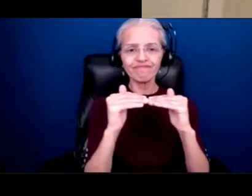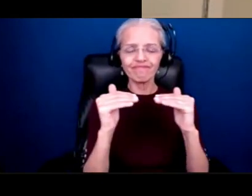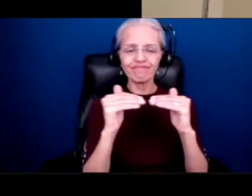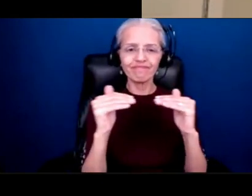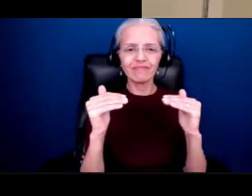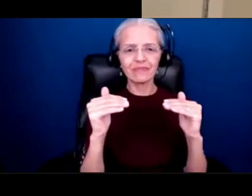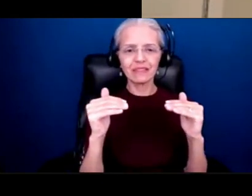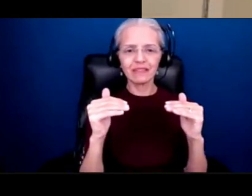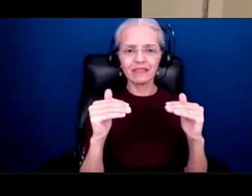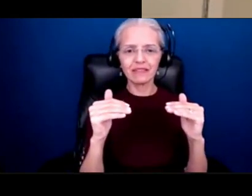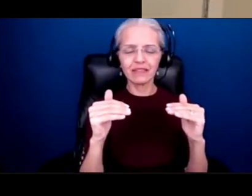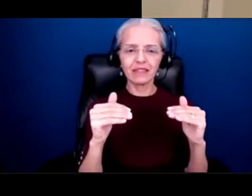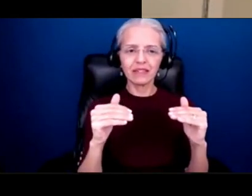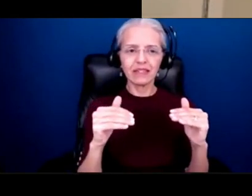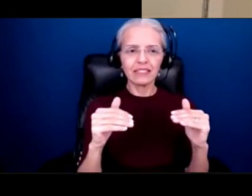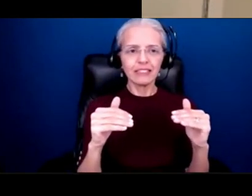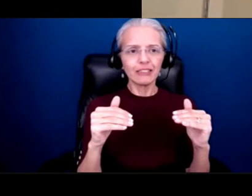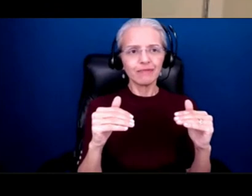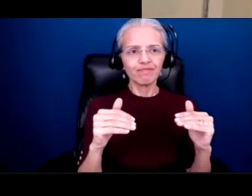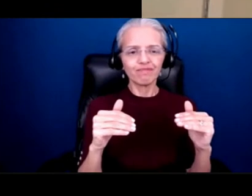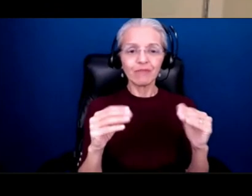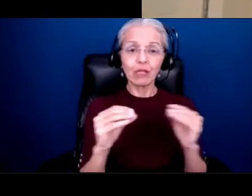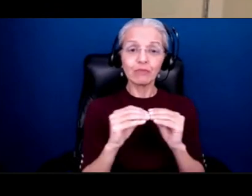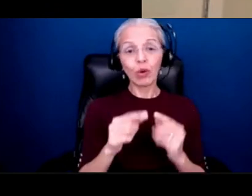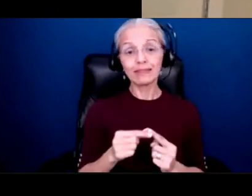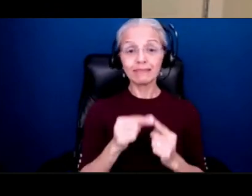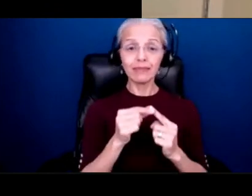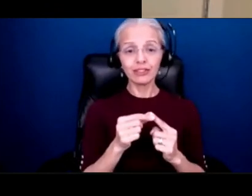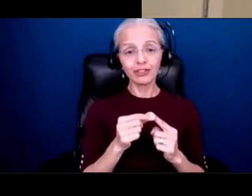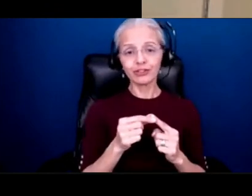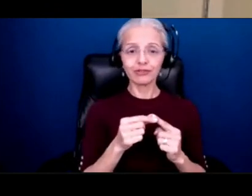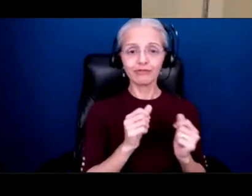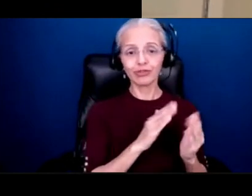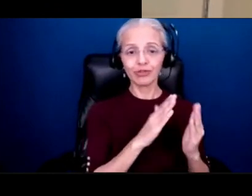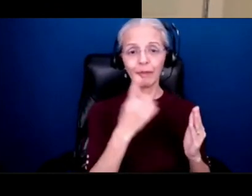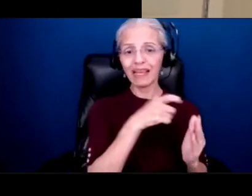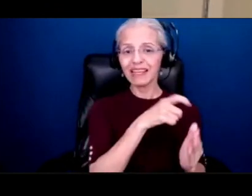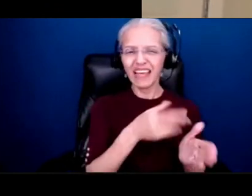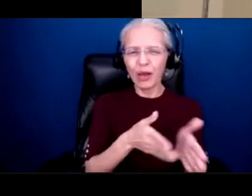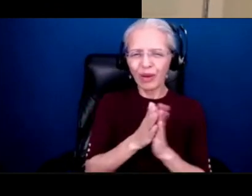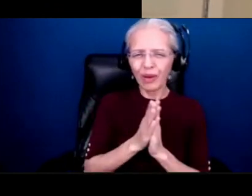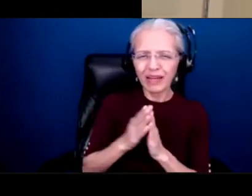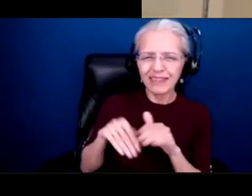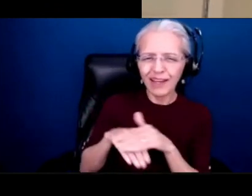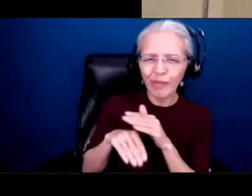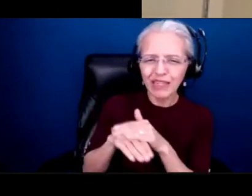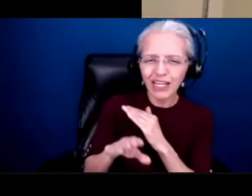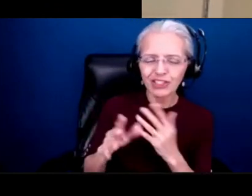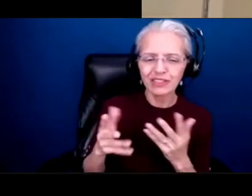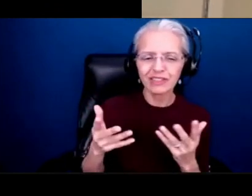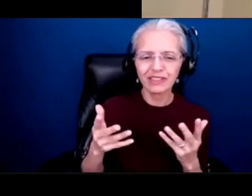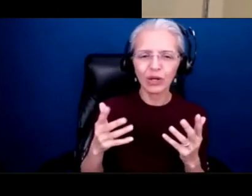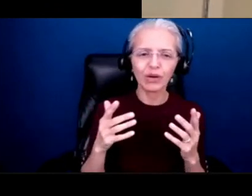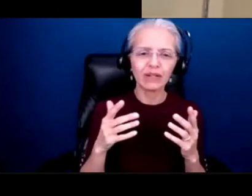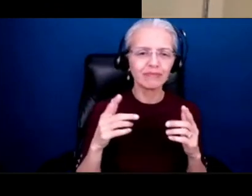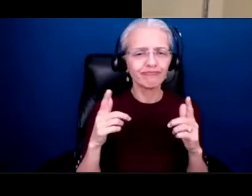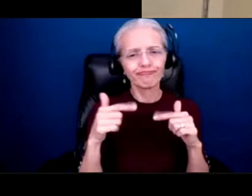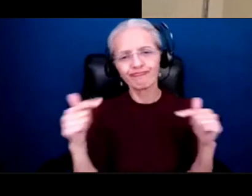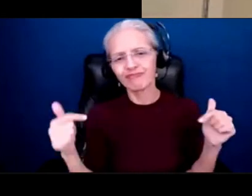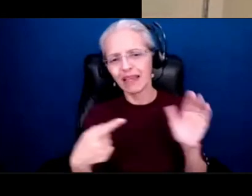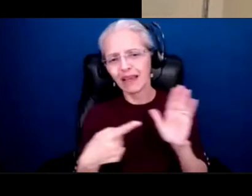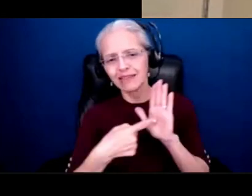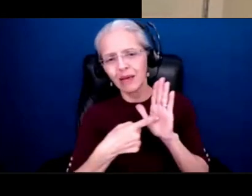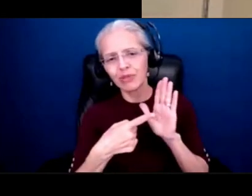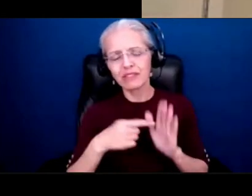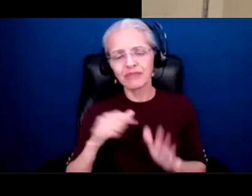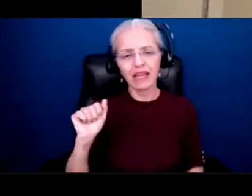treatment, right? If you just ask you for accommodations. So there's a lot of different examples of ableism